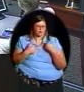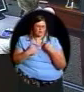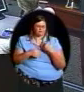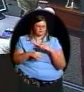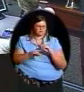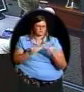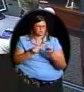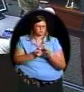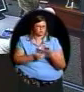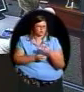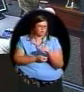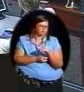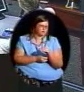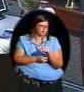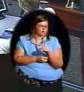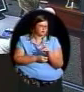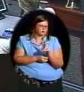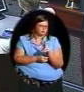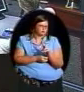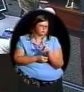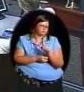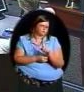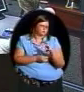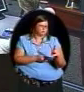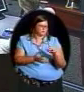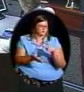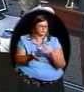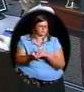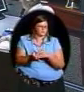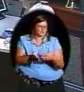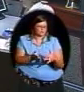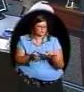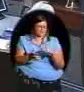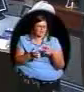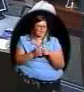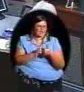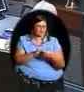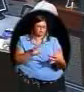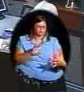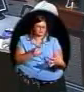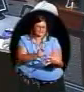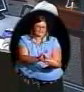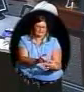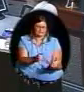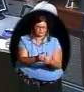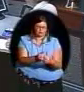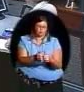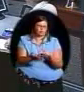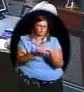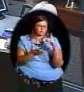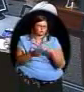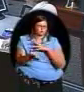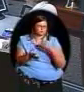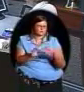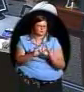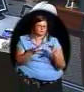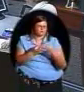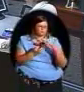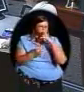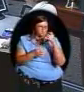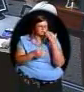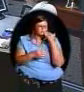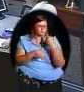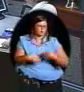26,000. And how do we keep that connection? How do we stay connected with those students and those families? Because we know